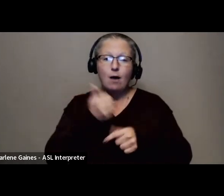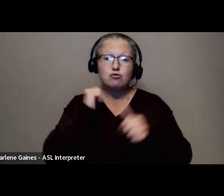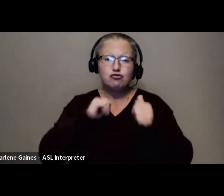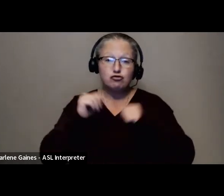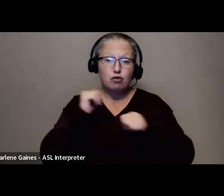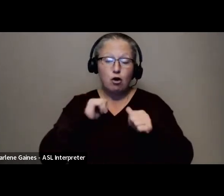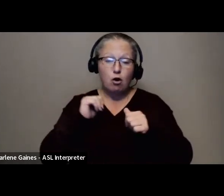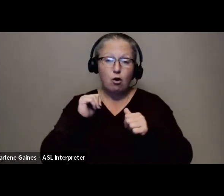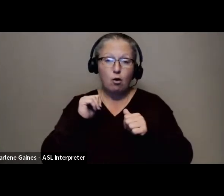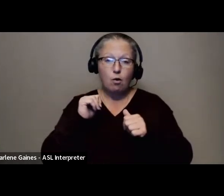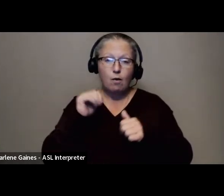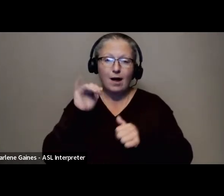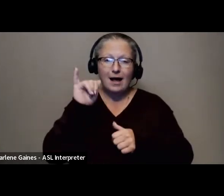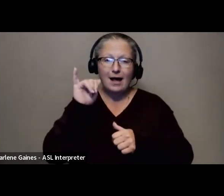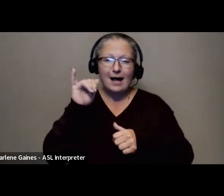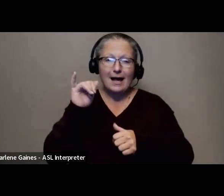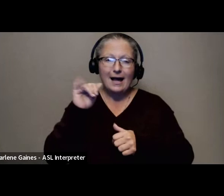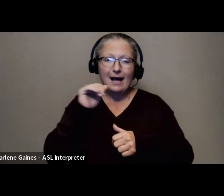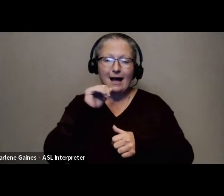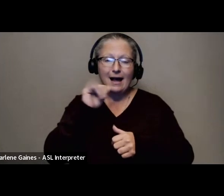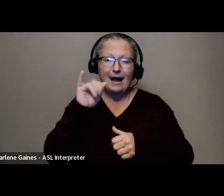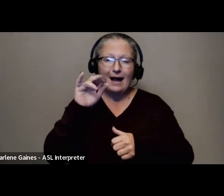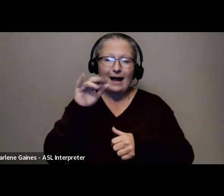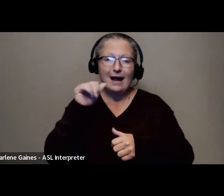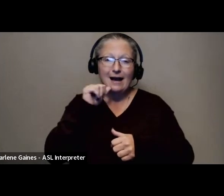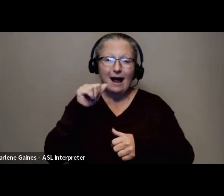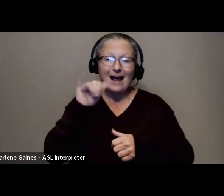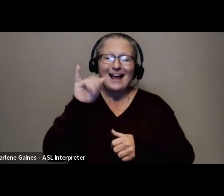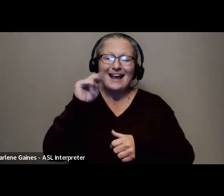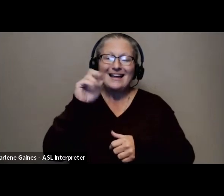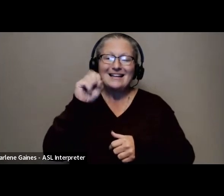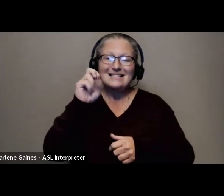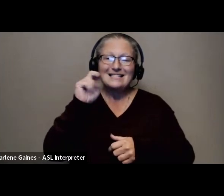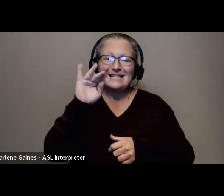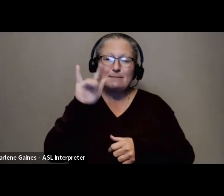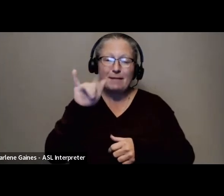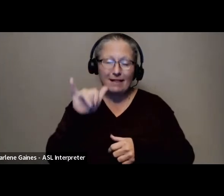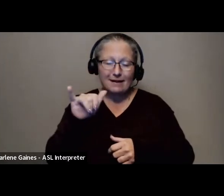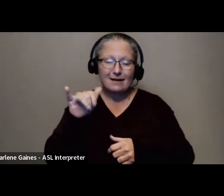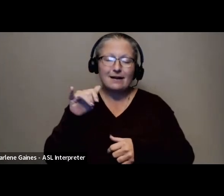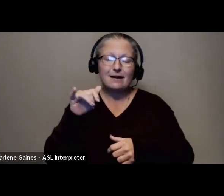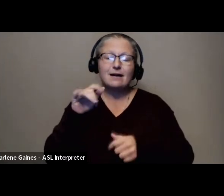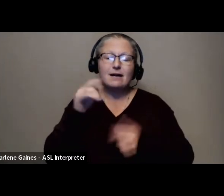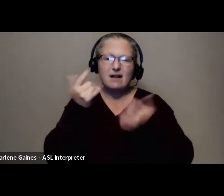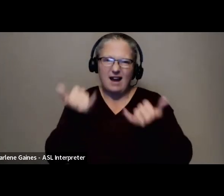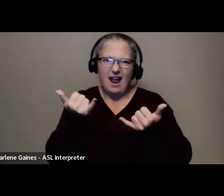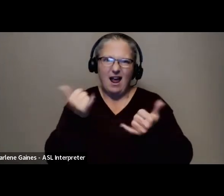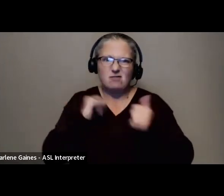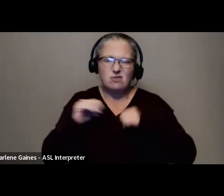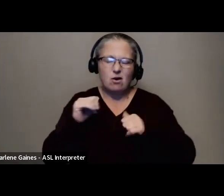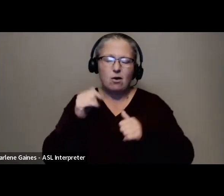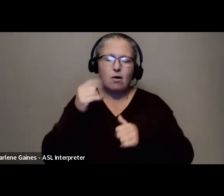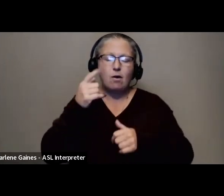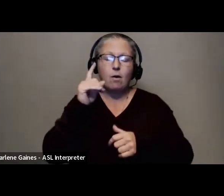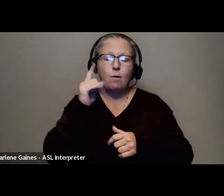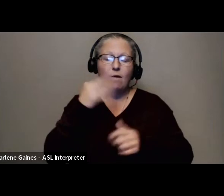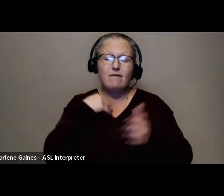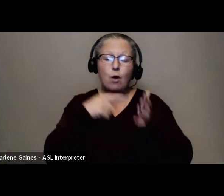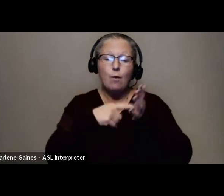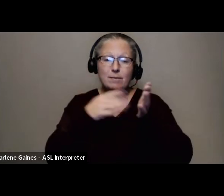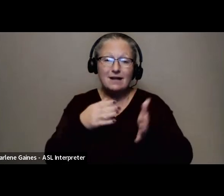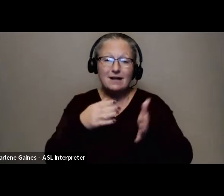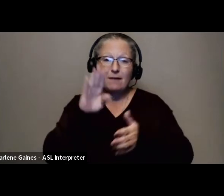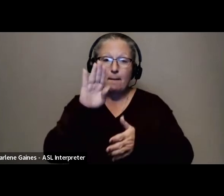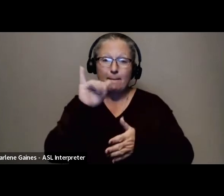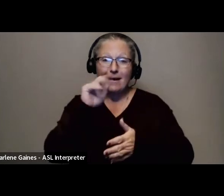show Sense and Sensibility, our preview night, is actually happening right now, which is why one of our representatives, Bianca Santos, who is